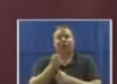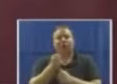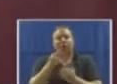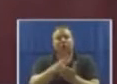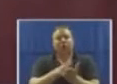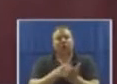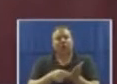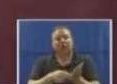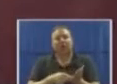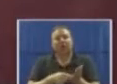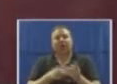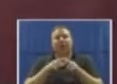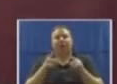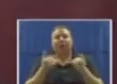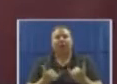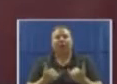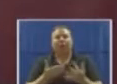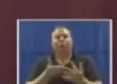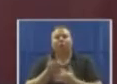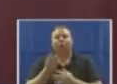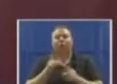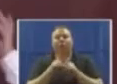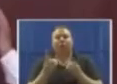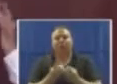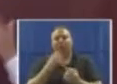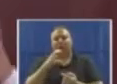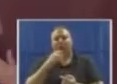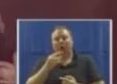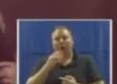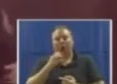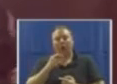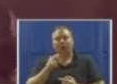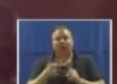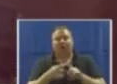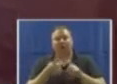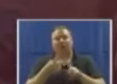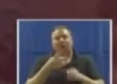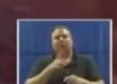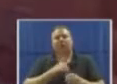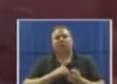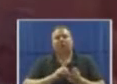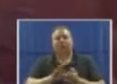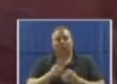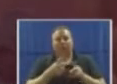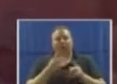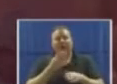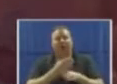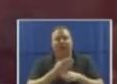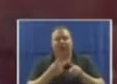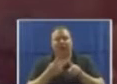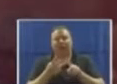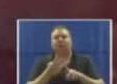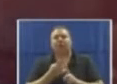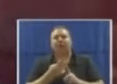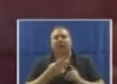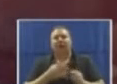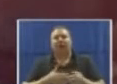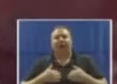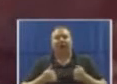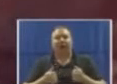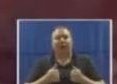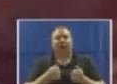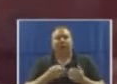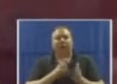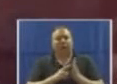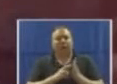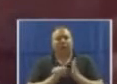legislation, only this time through the departments of COCTA, Employment and Labour, and Health draft regulations. For 2 years,